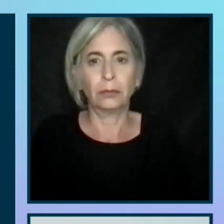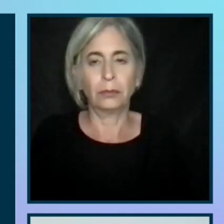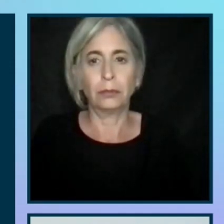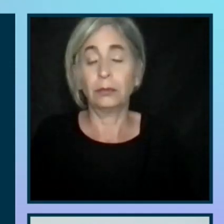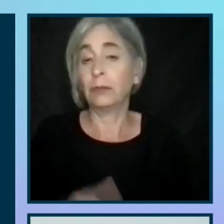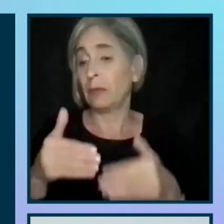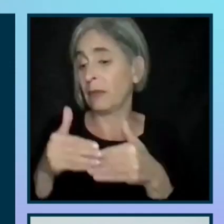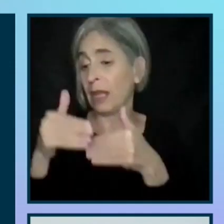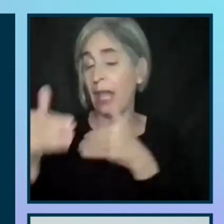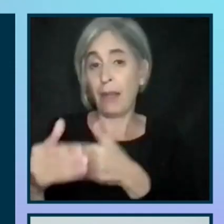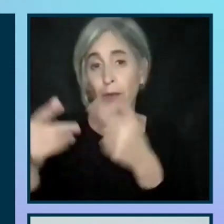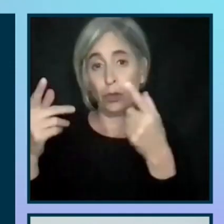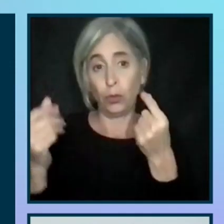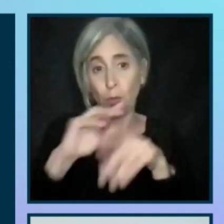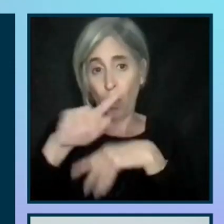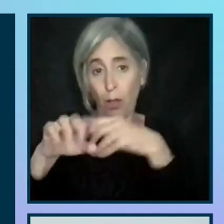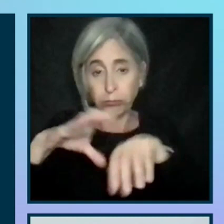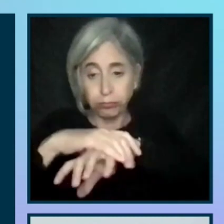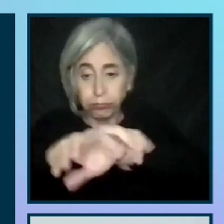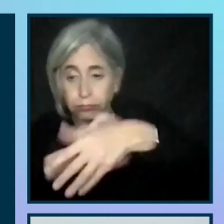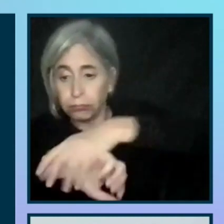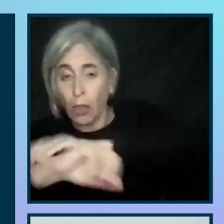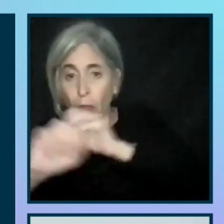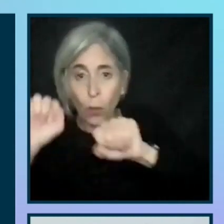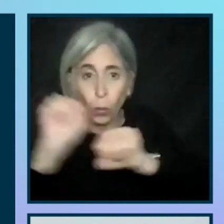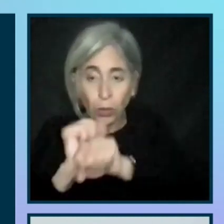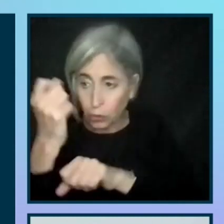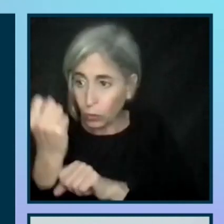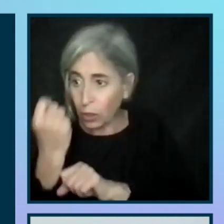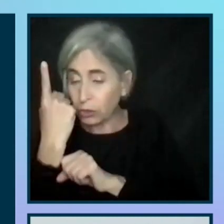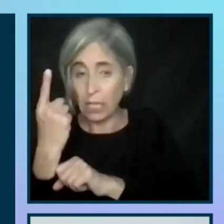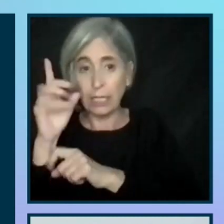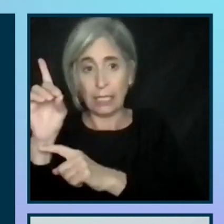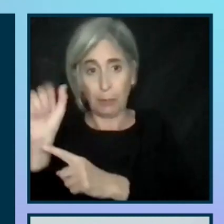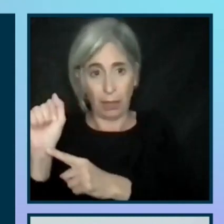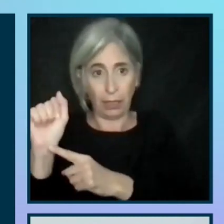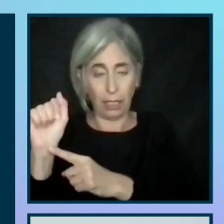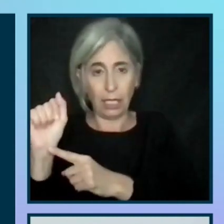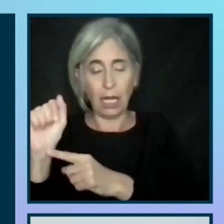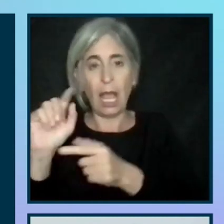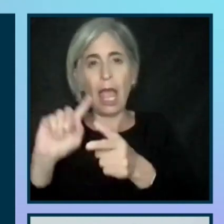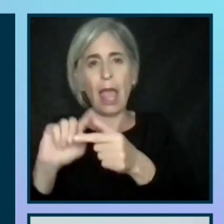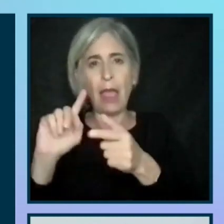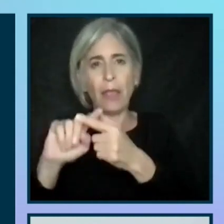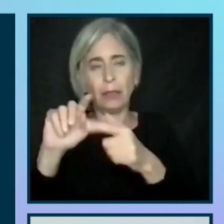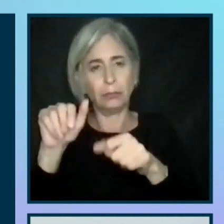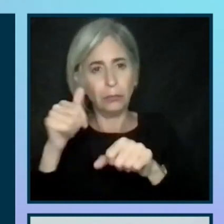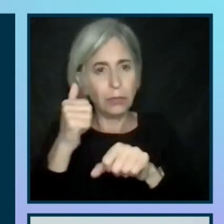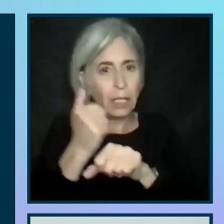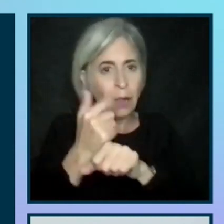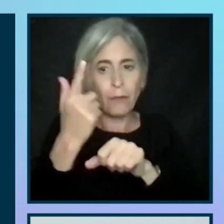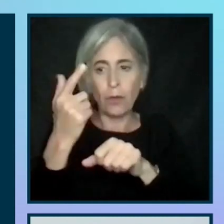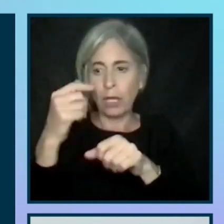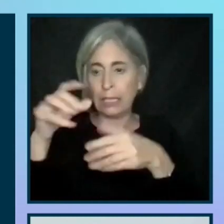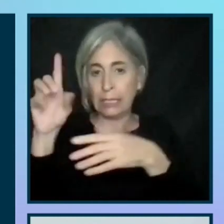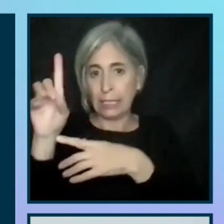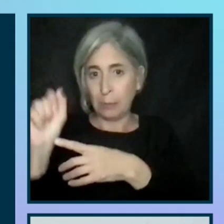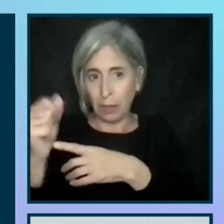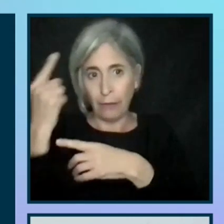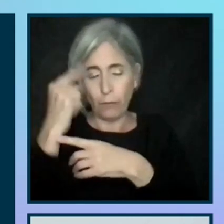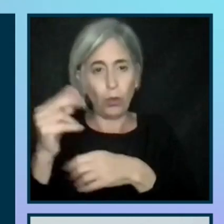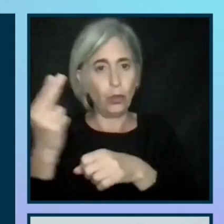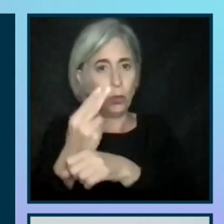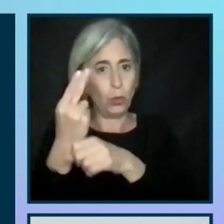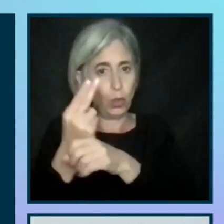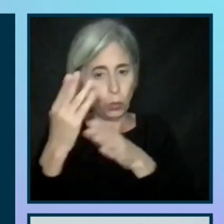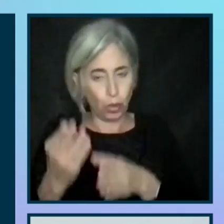After you do the groundwork to understand disability culture and position accessibility in the context of your products and users,